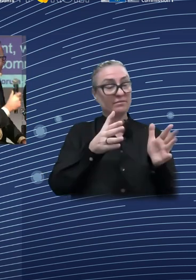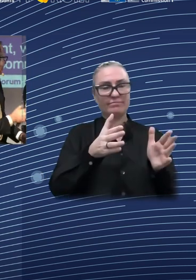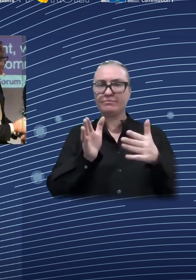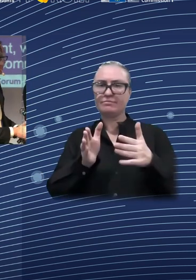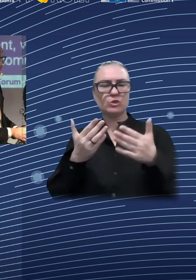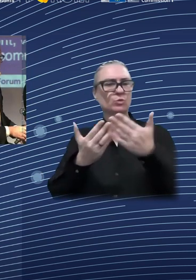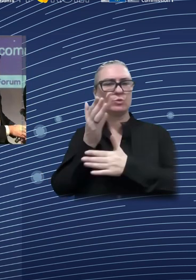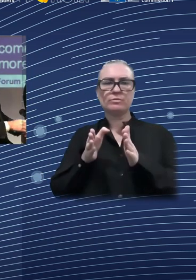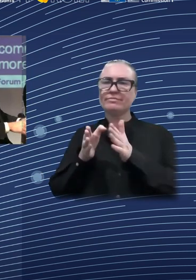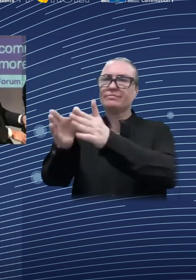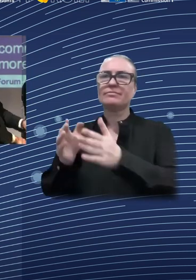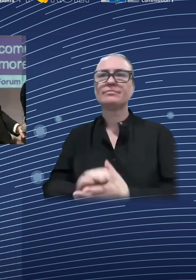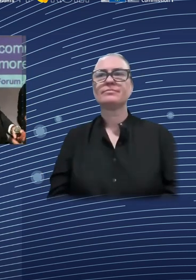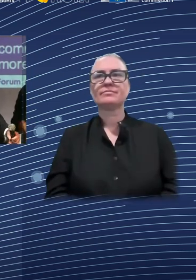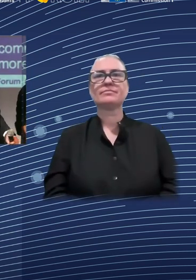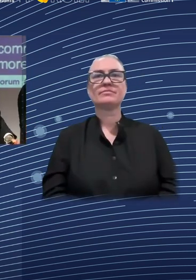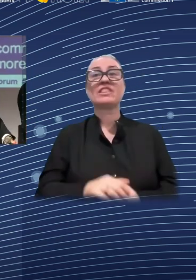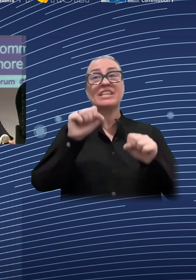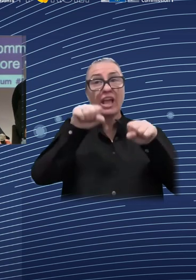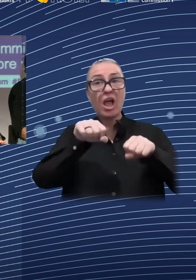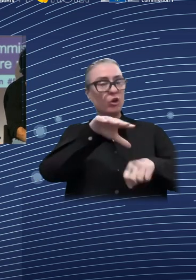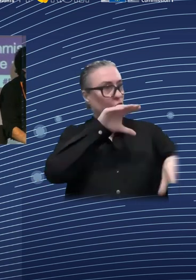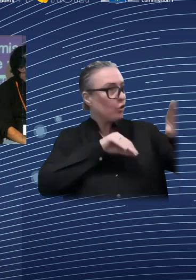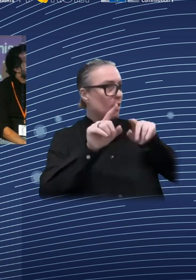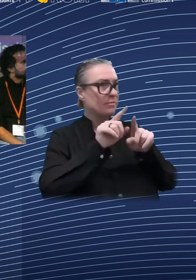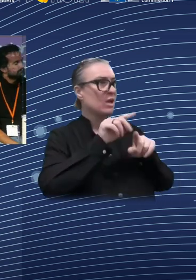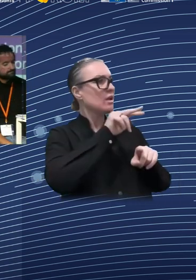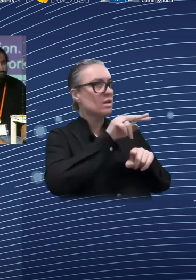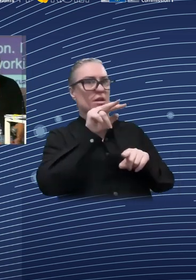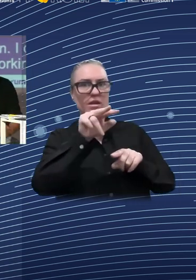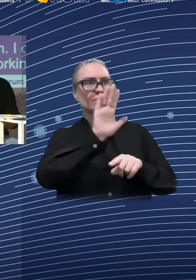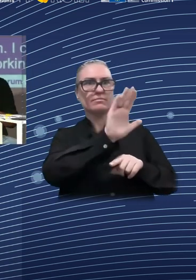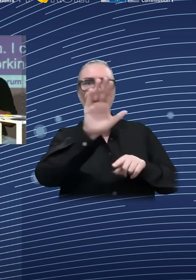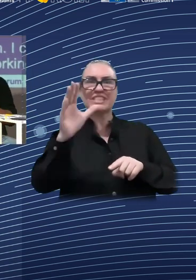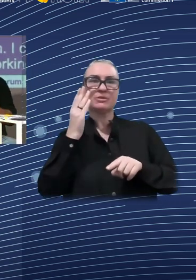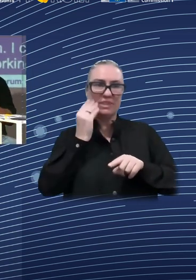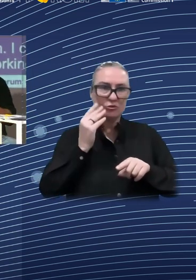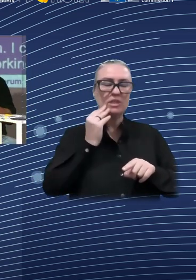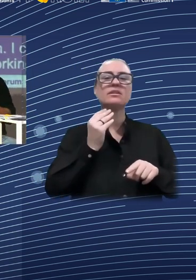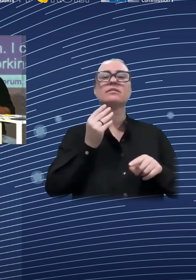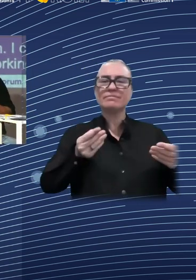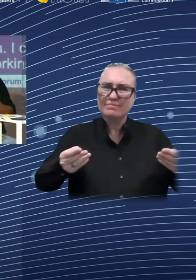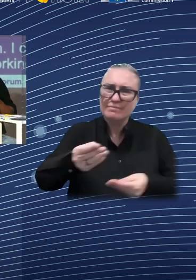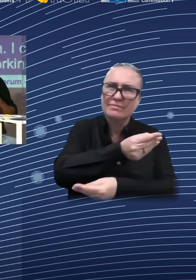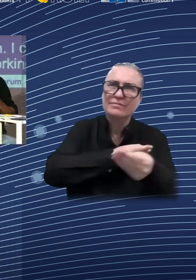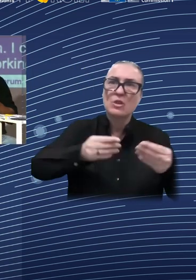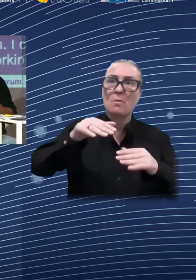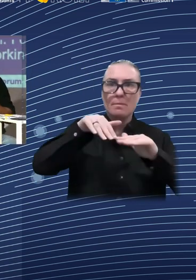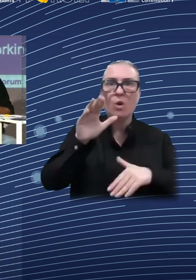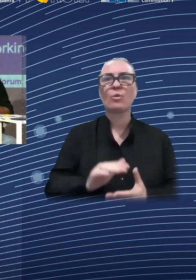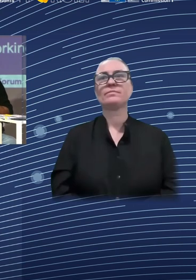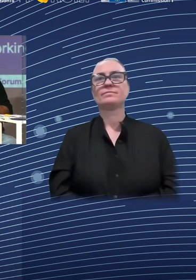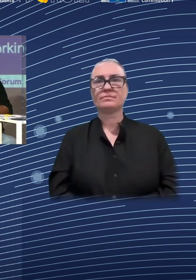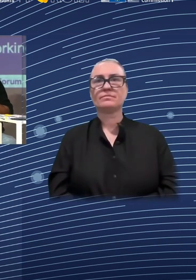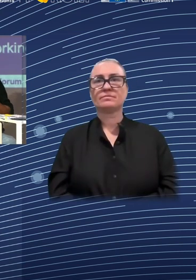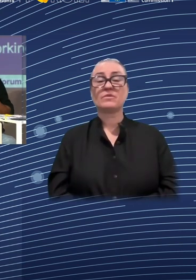take. Benjamin, what would be your couple of words, or in a nutshell, what more? I can read some. You can read some of